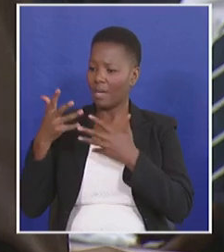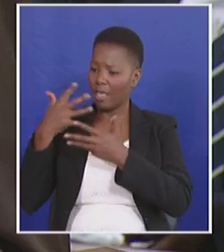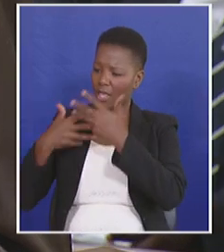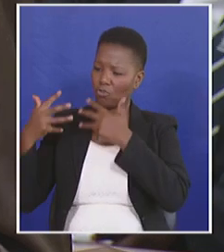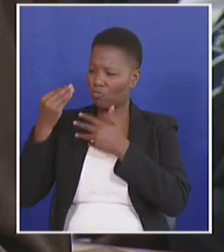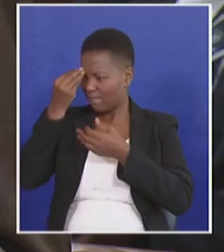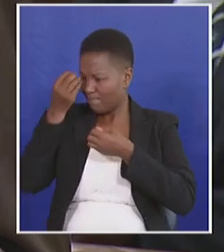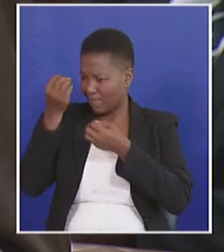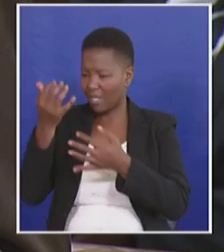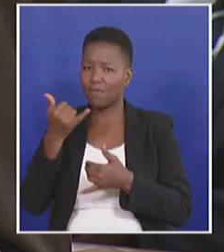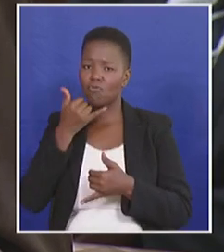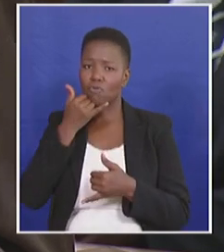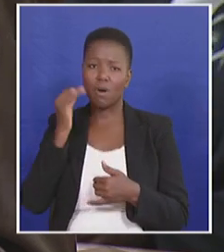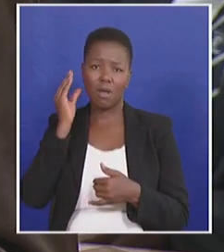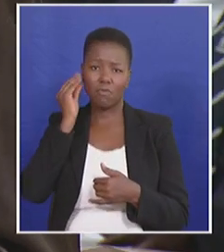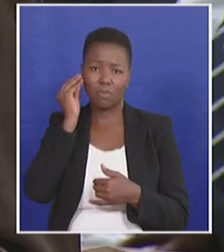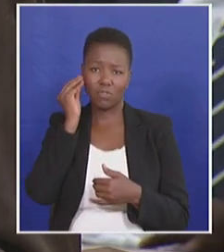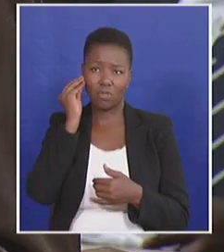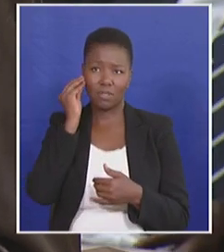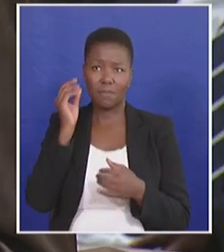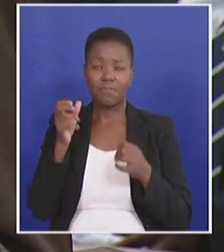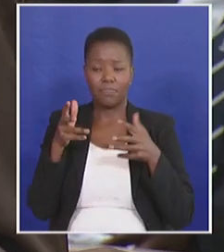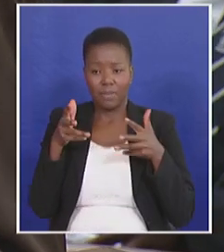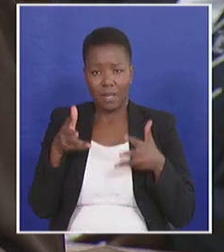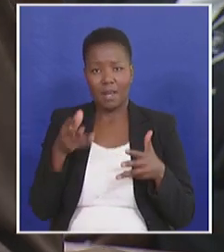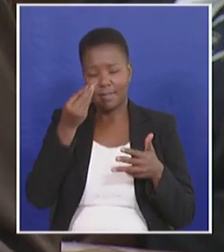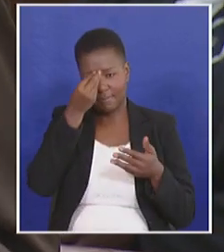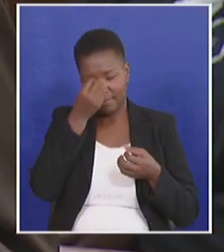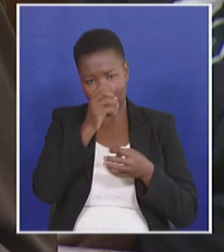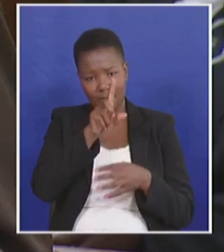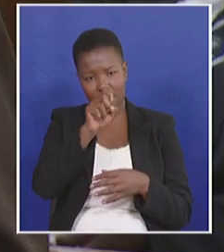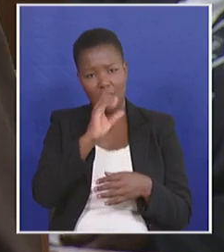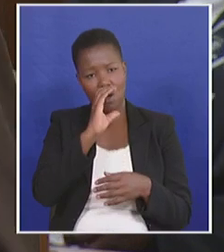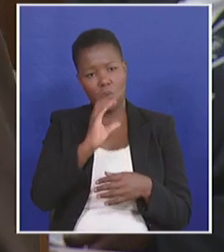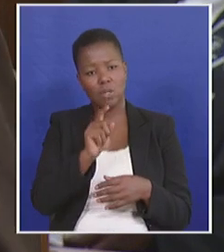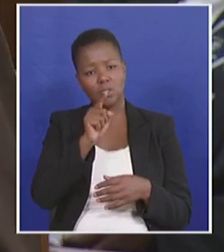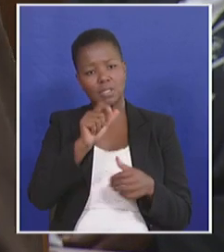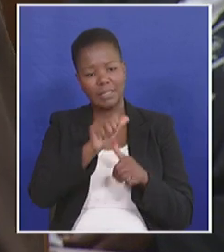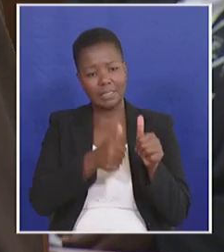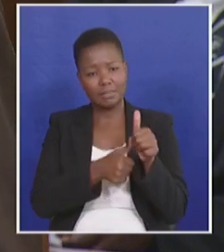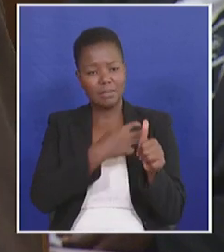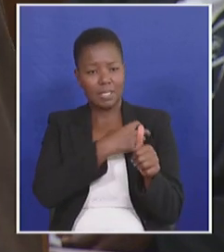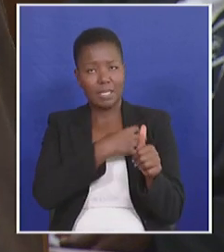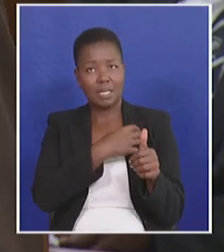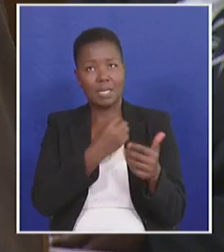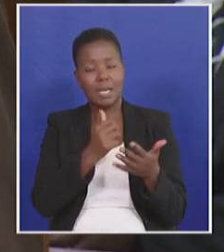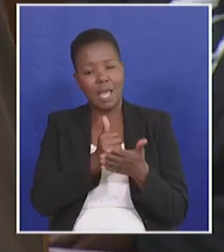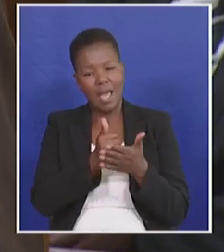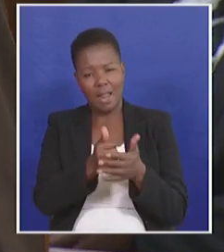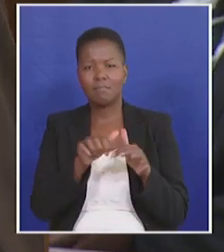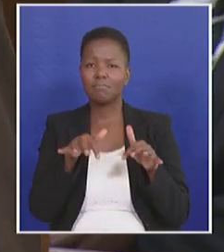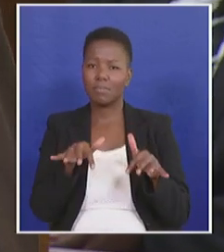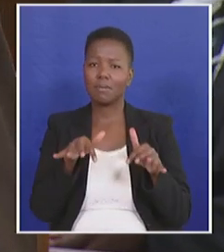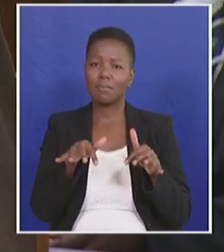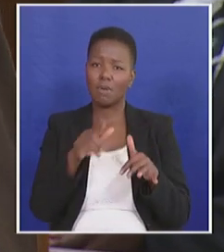question to the Deputy Minister is to help scores of people out there who are still sitting